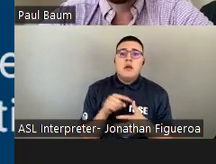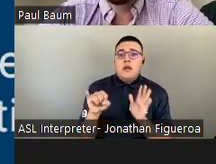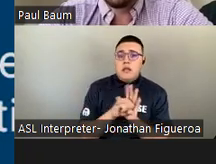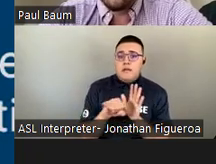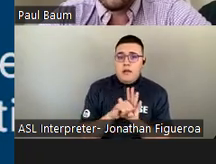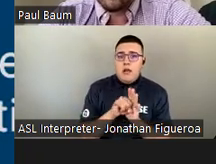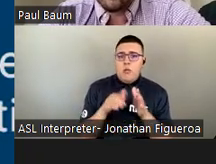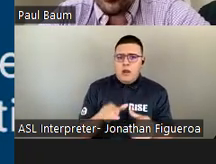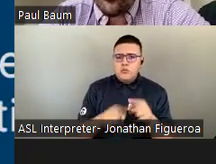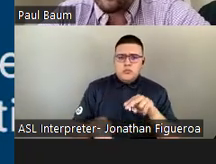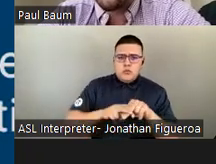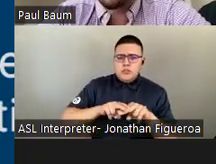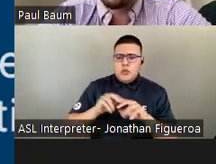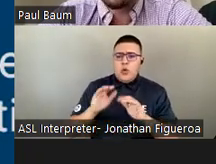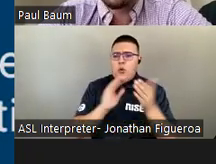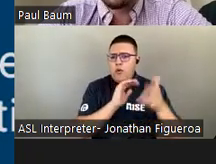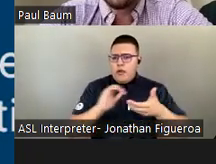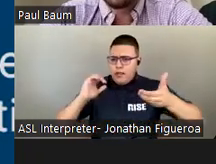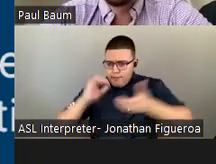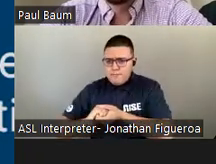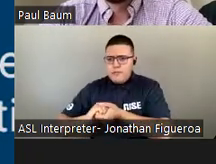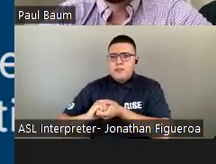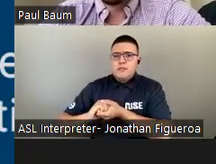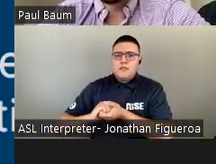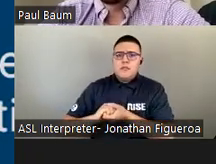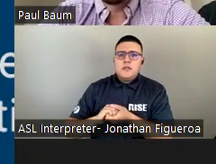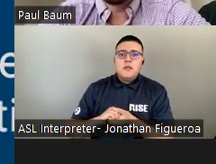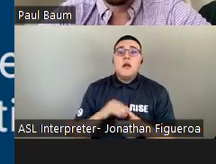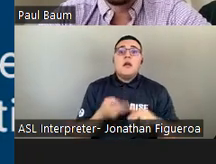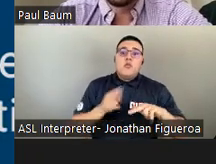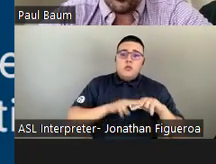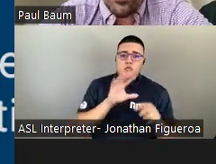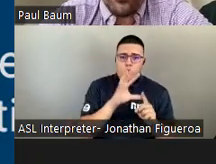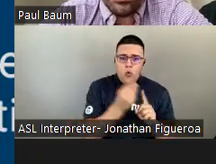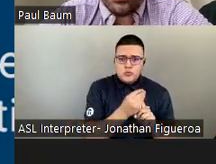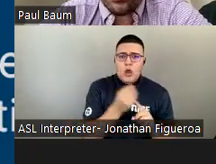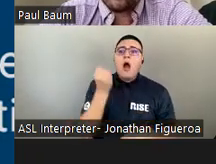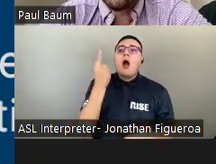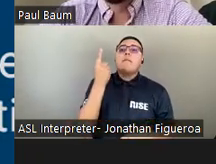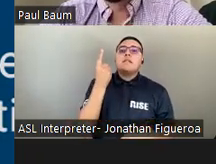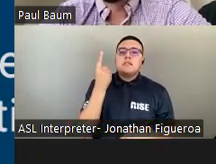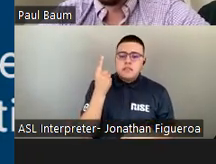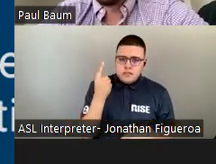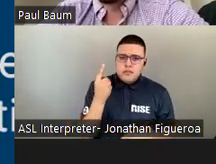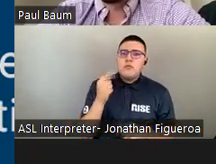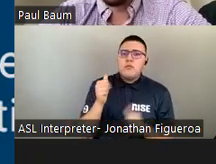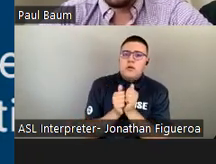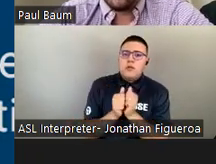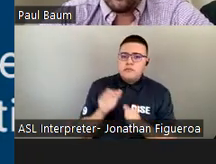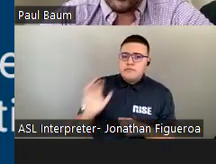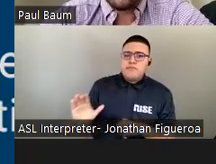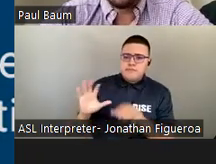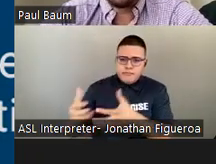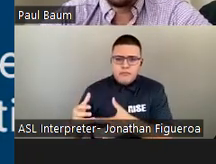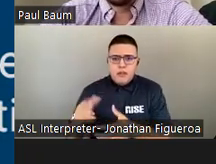Identifying ways to increase community collaboration, increasing cultural competency within